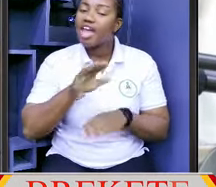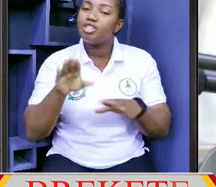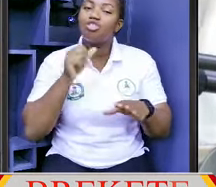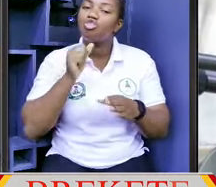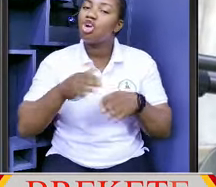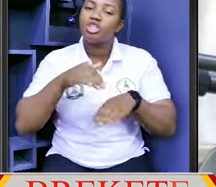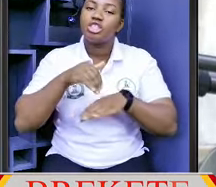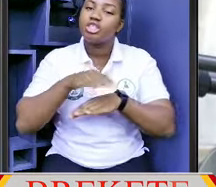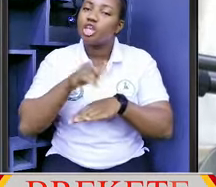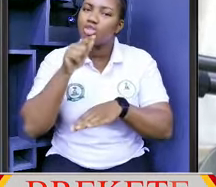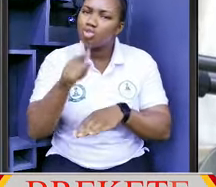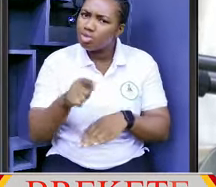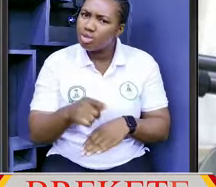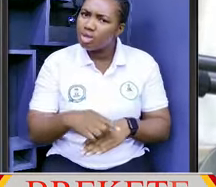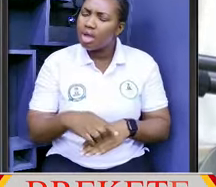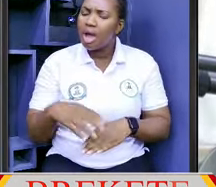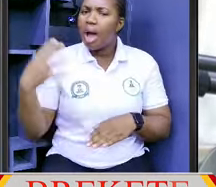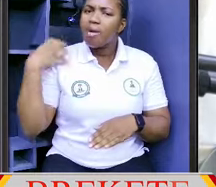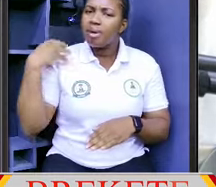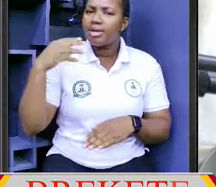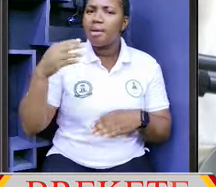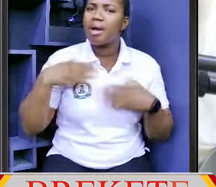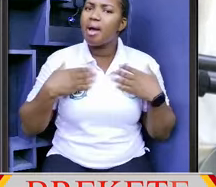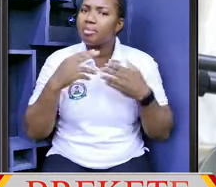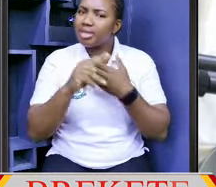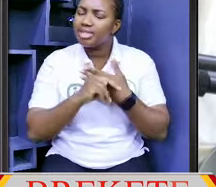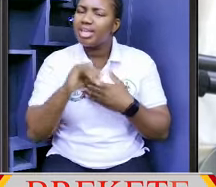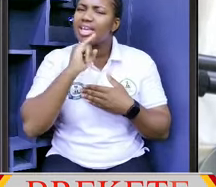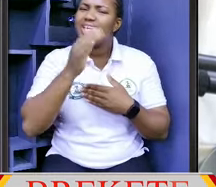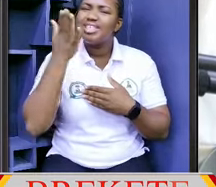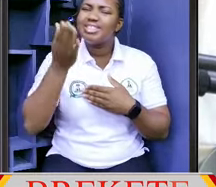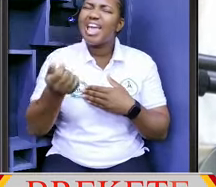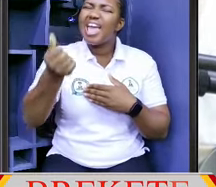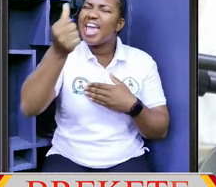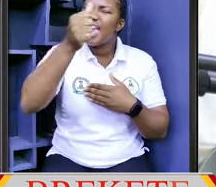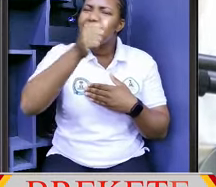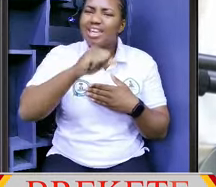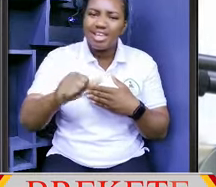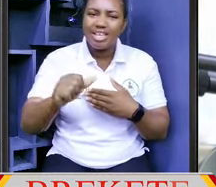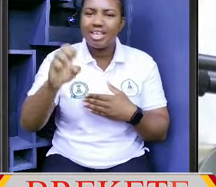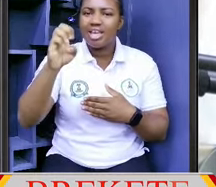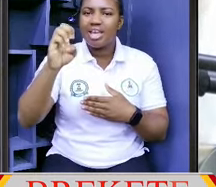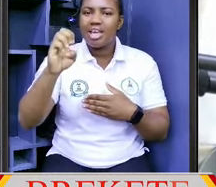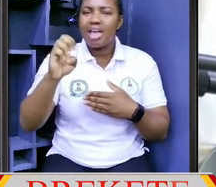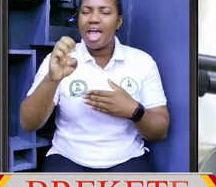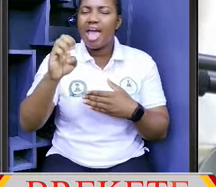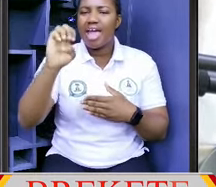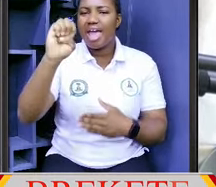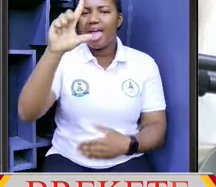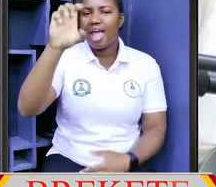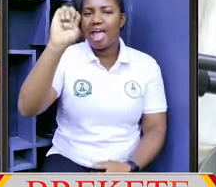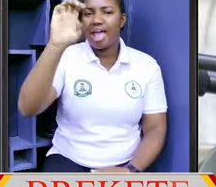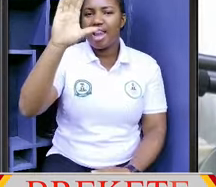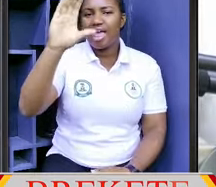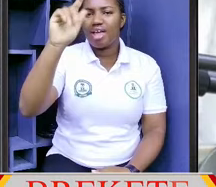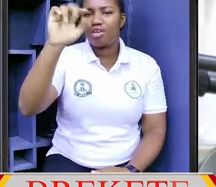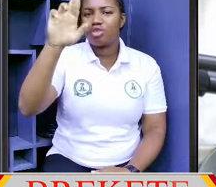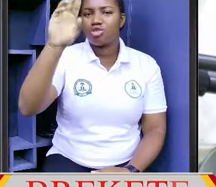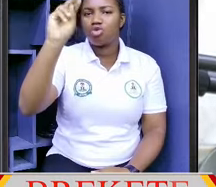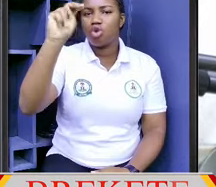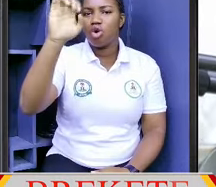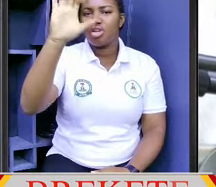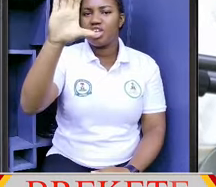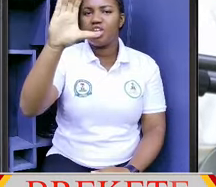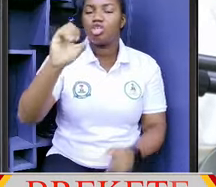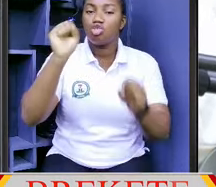Madam Happiness. Yes, sir. You get any electronics shop for the whole of Nigeria where they